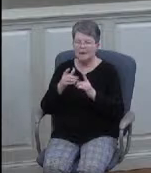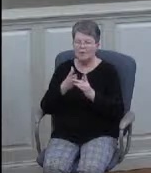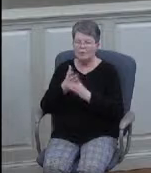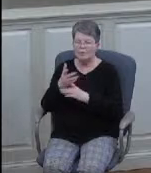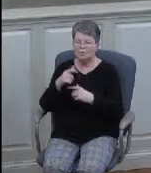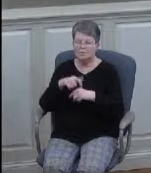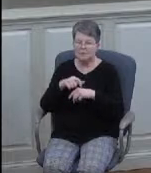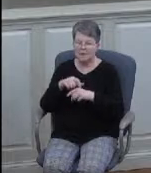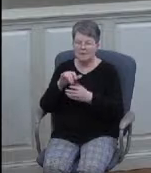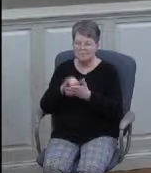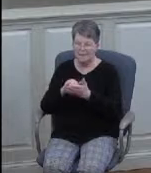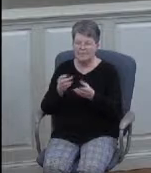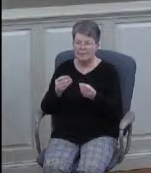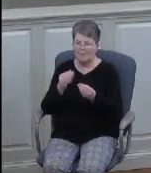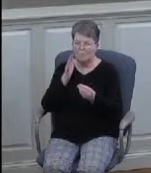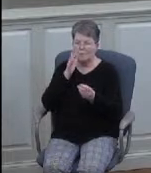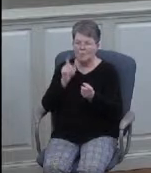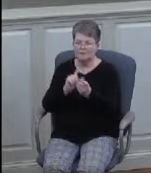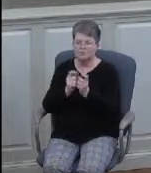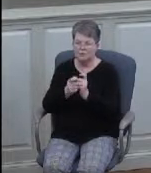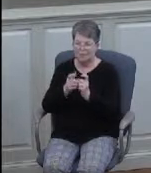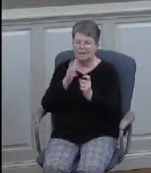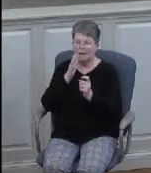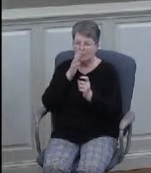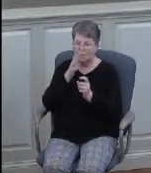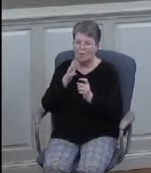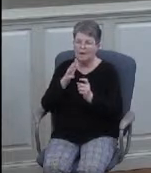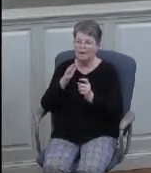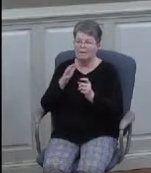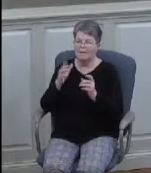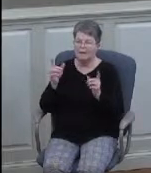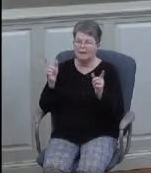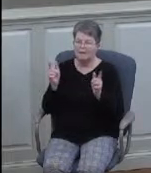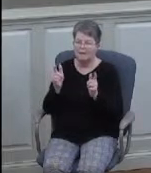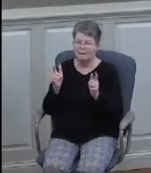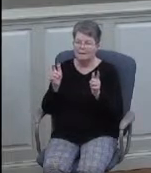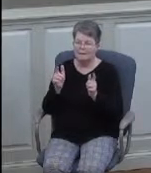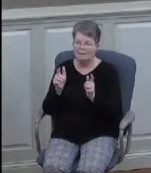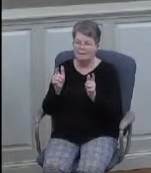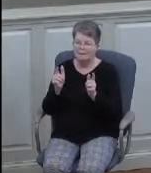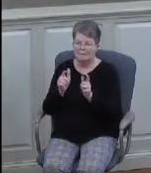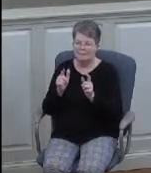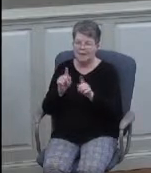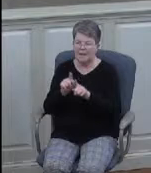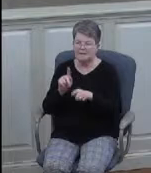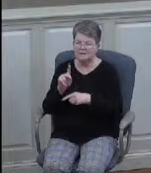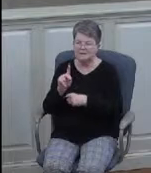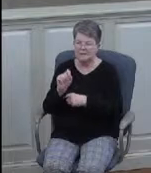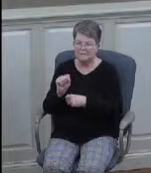property is going to change and it's going to get nibbled away at as KSD